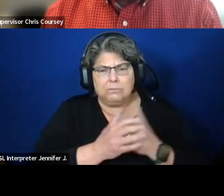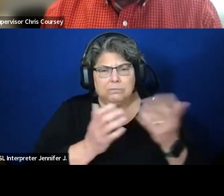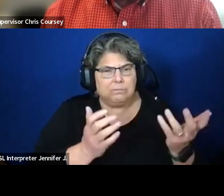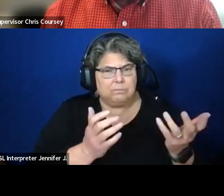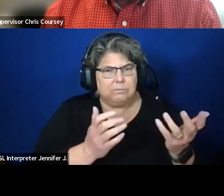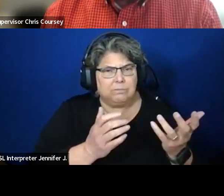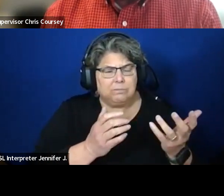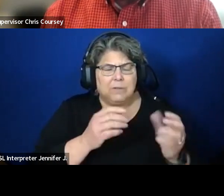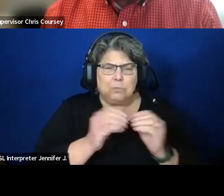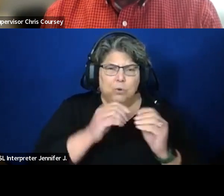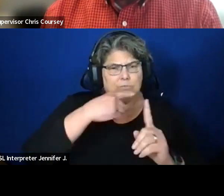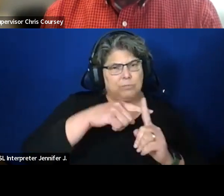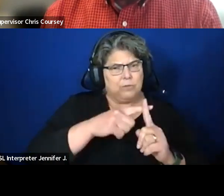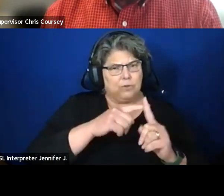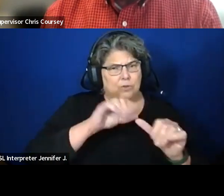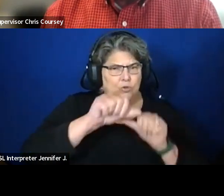pro-social behaviors,